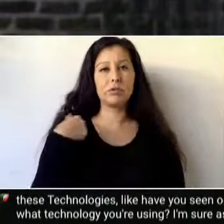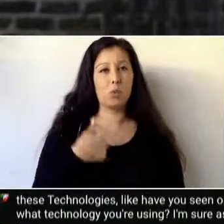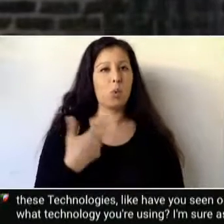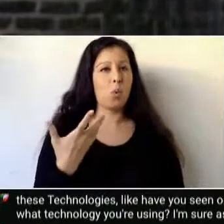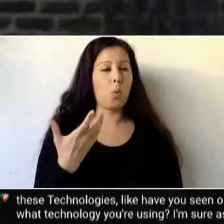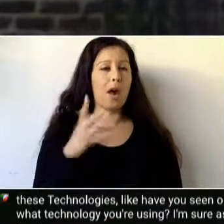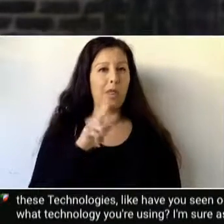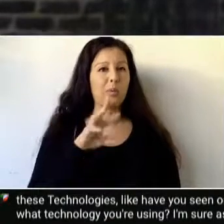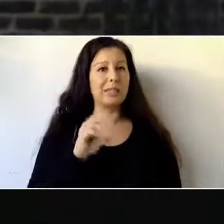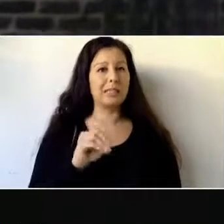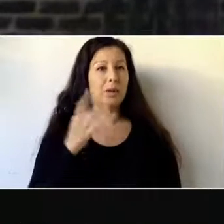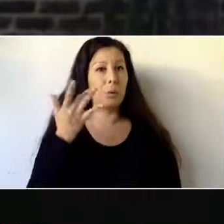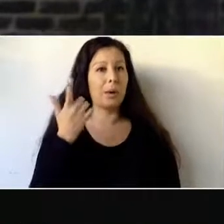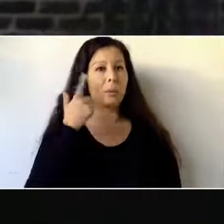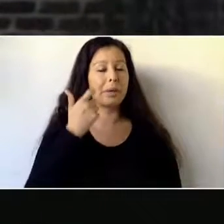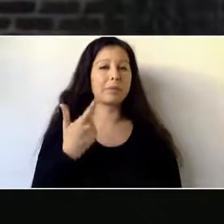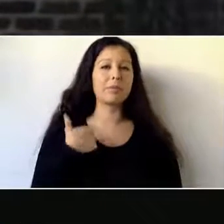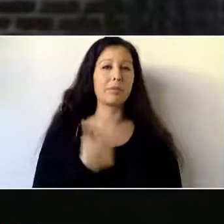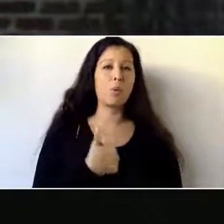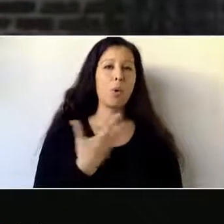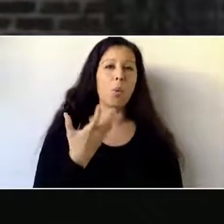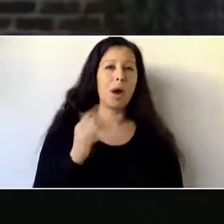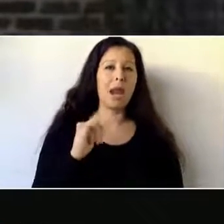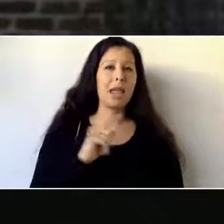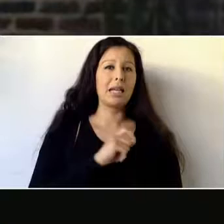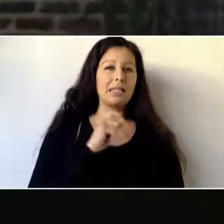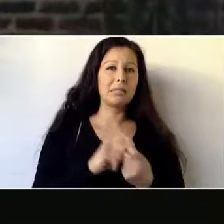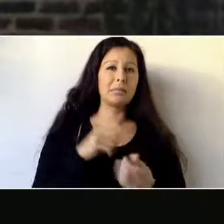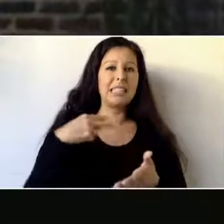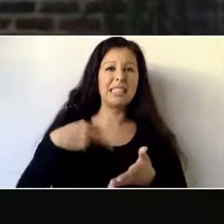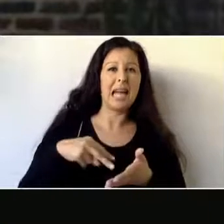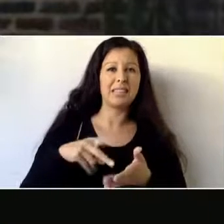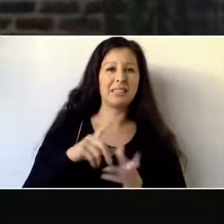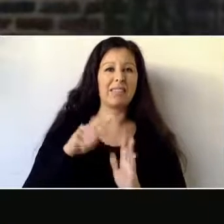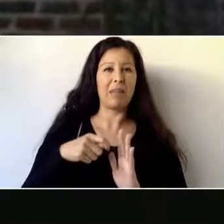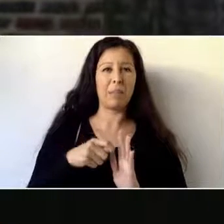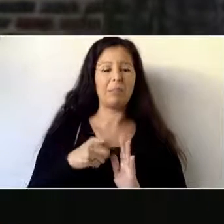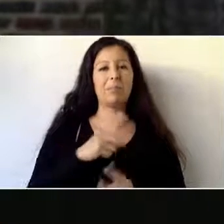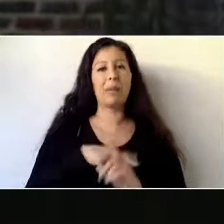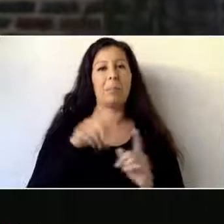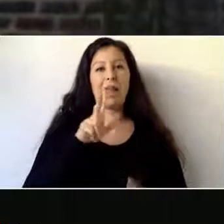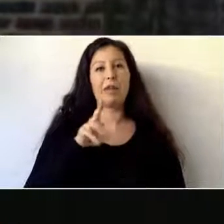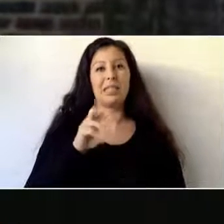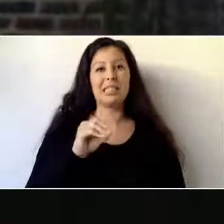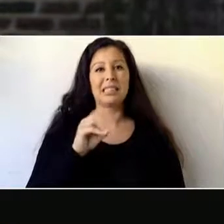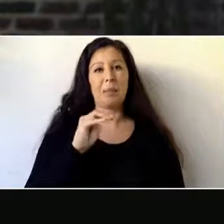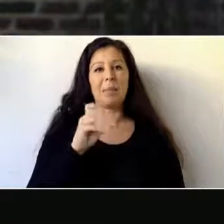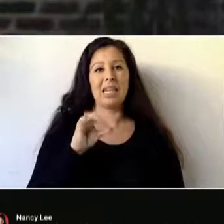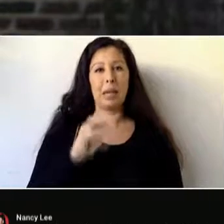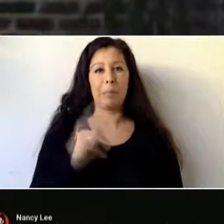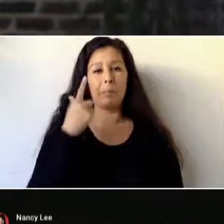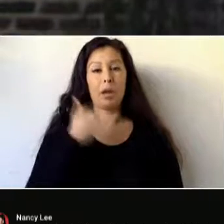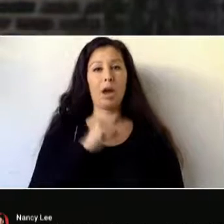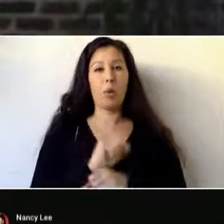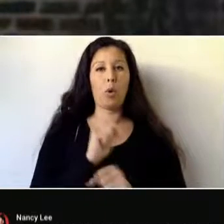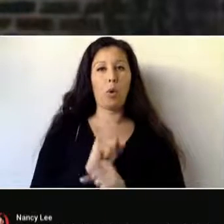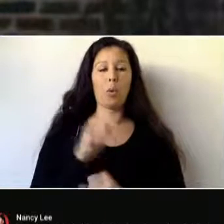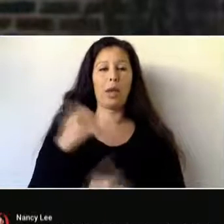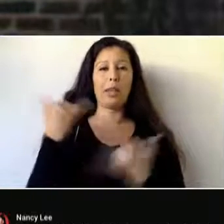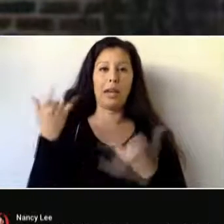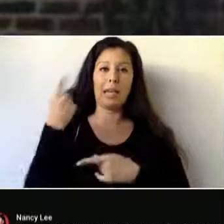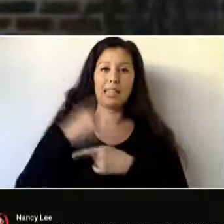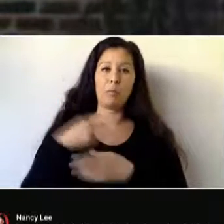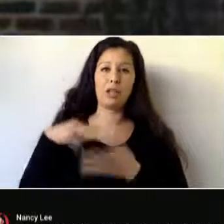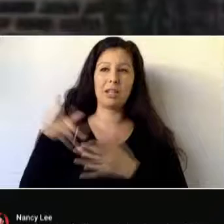to do 360 because we wanted to do like specifically dance film, but in a 360 medium, because I was working with contemporary dancers that